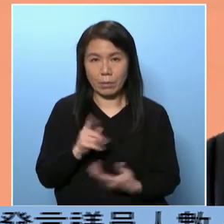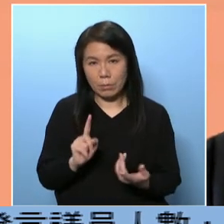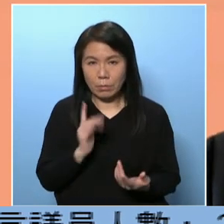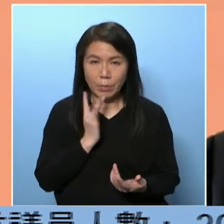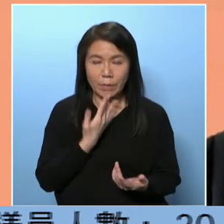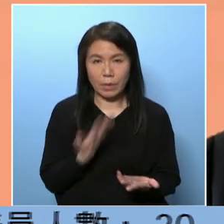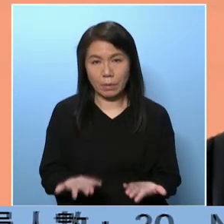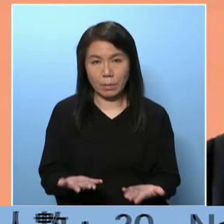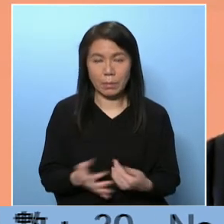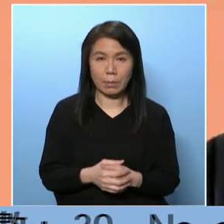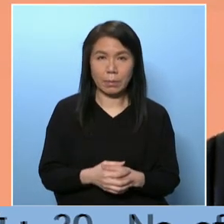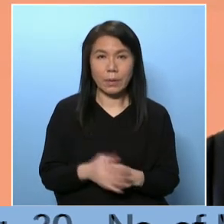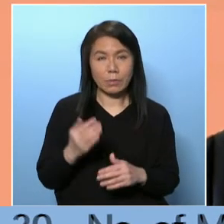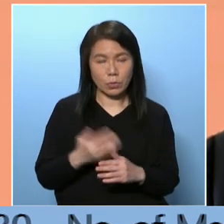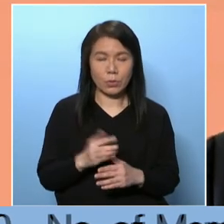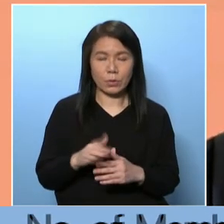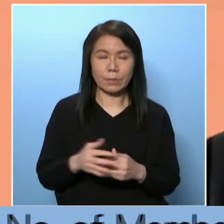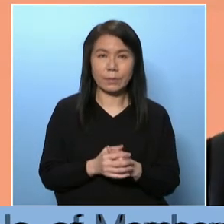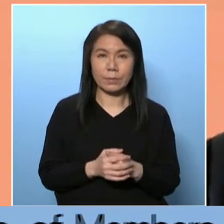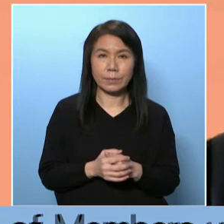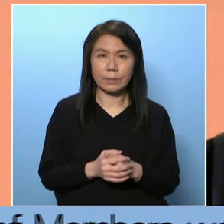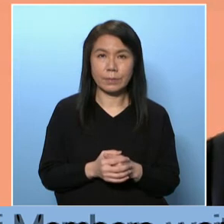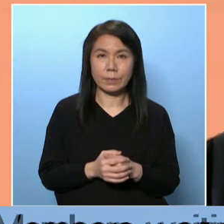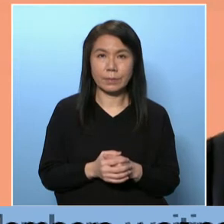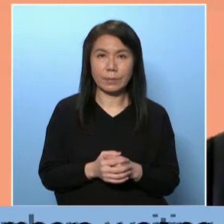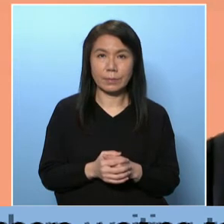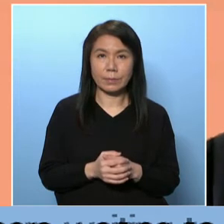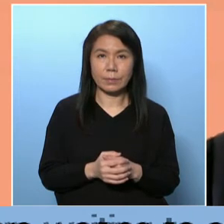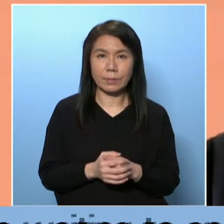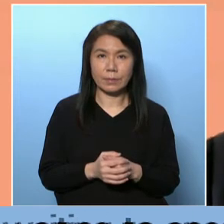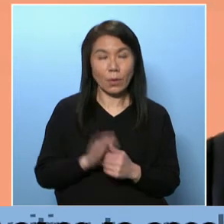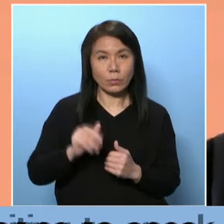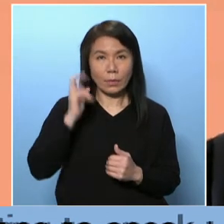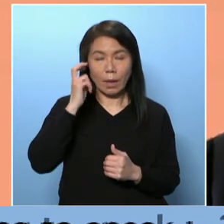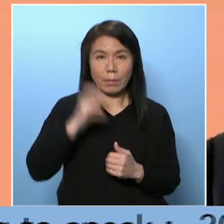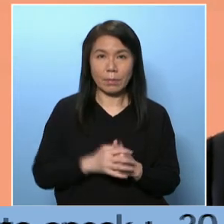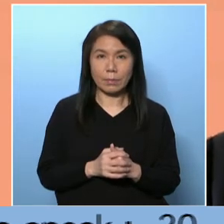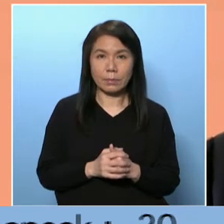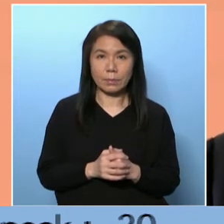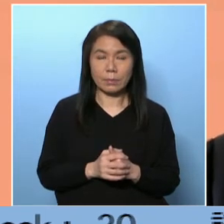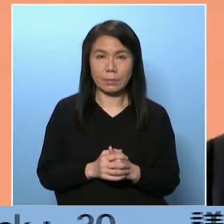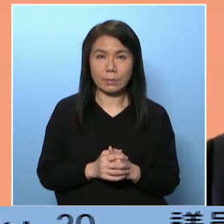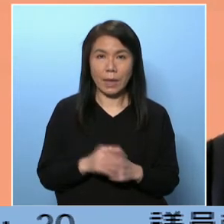stay home, if they refuse, then you cannot do anything about it. So can we consider